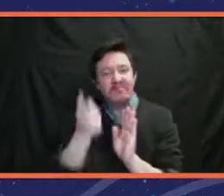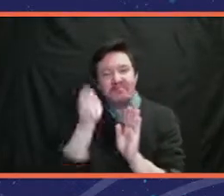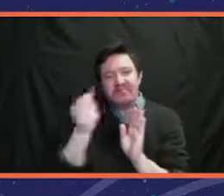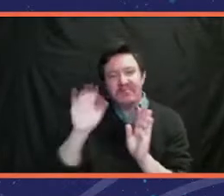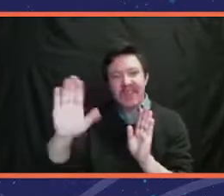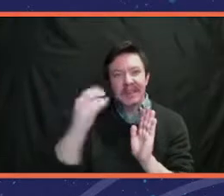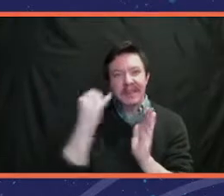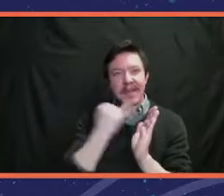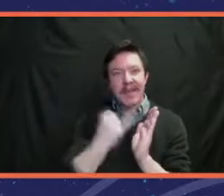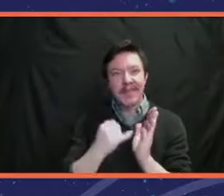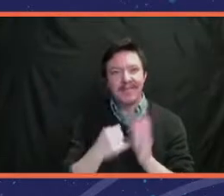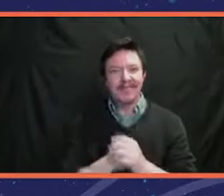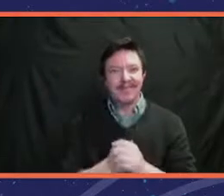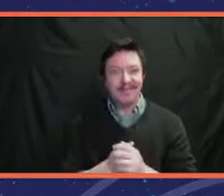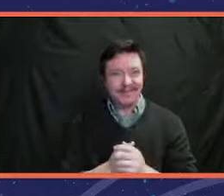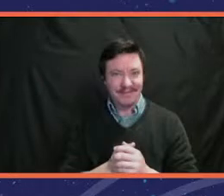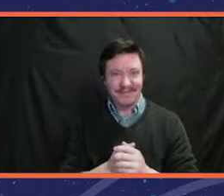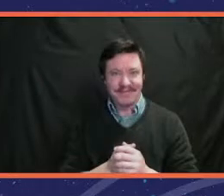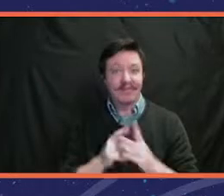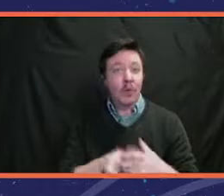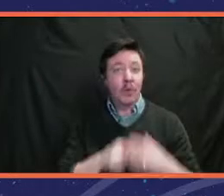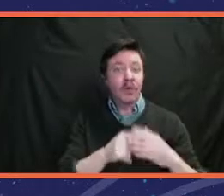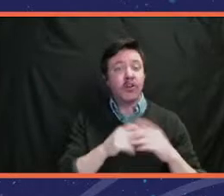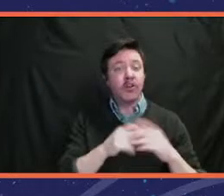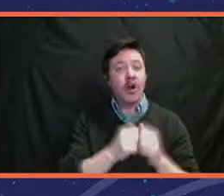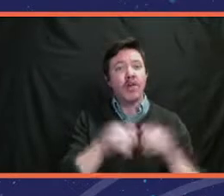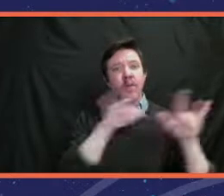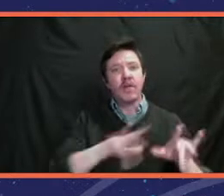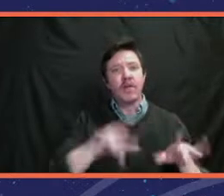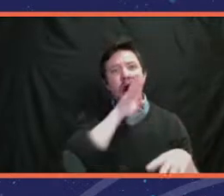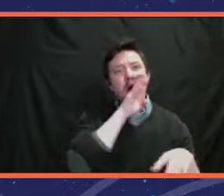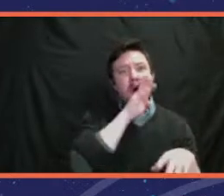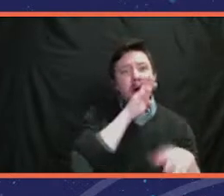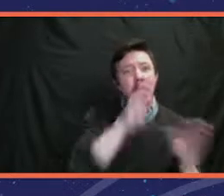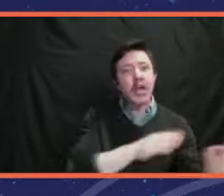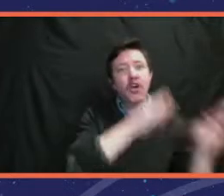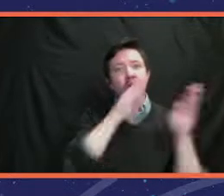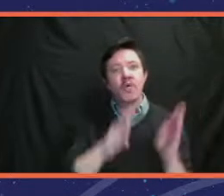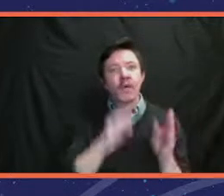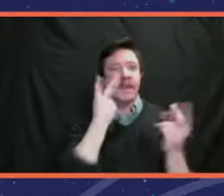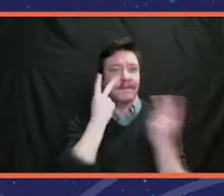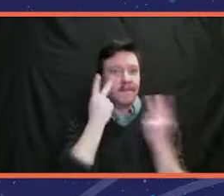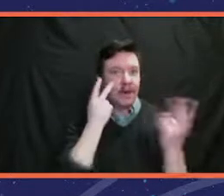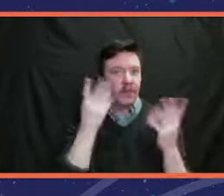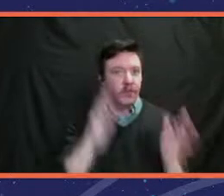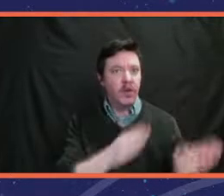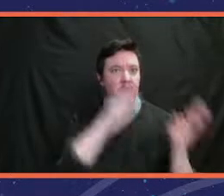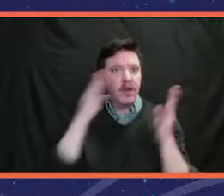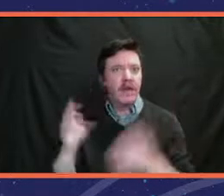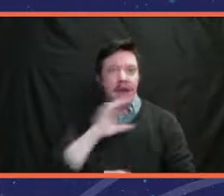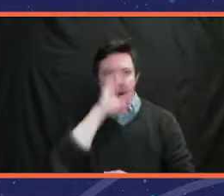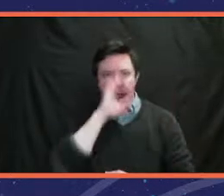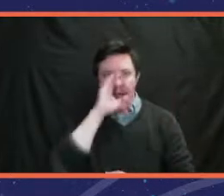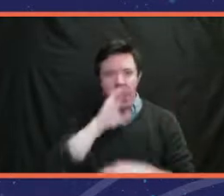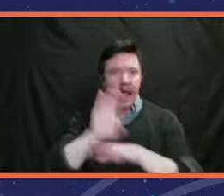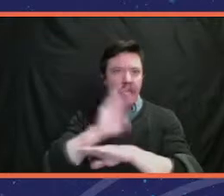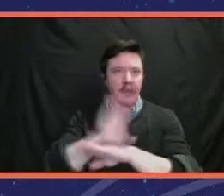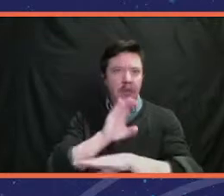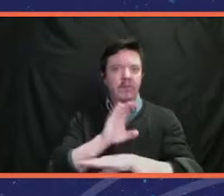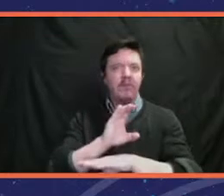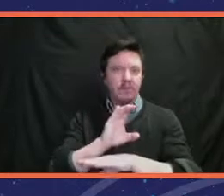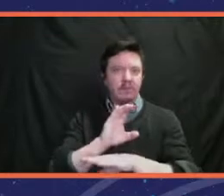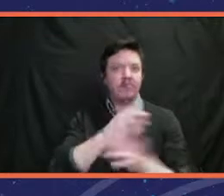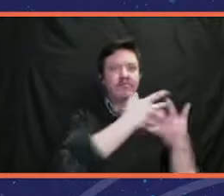yeah, so we went from audio to visuals and then to animation, all put together in this